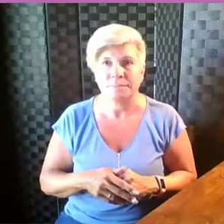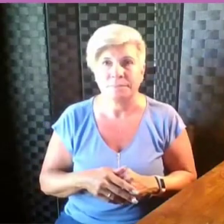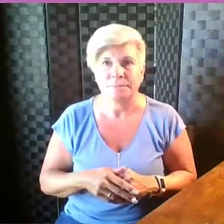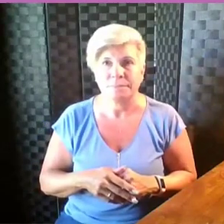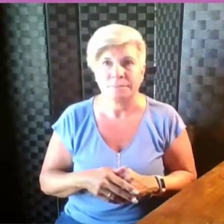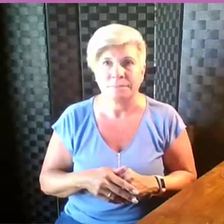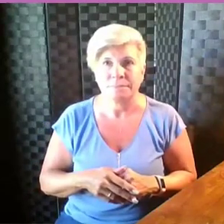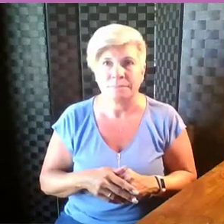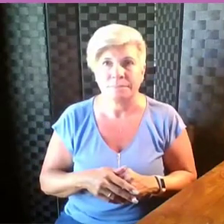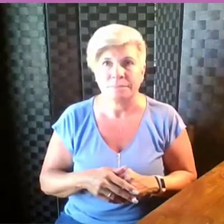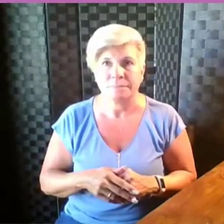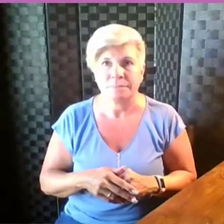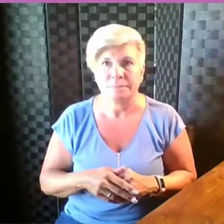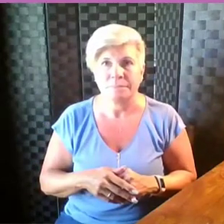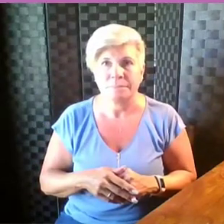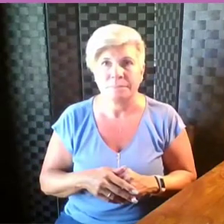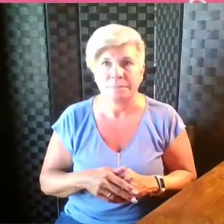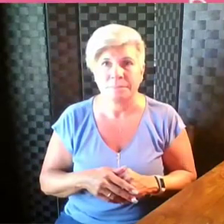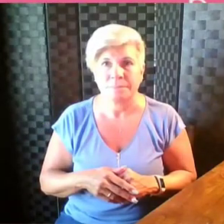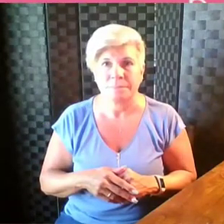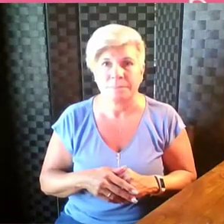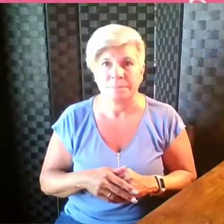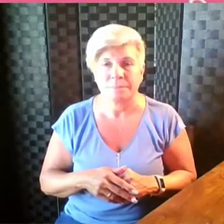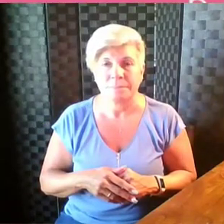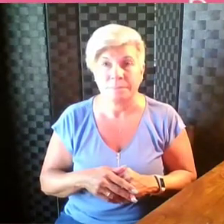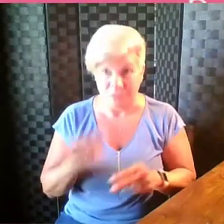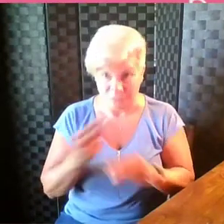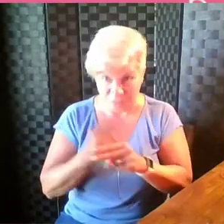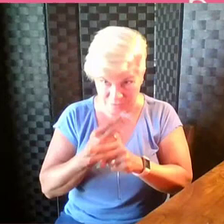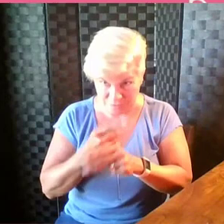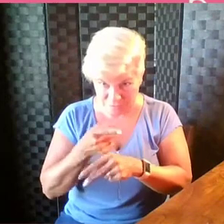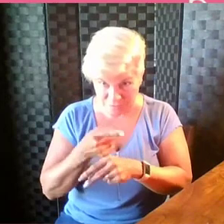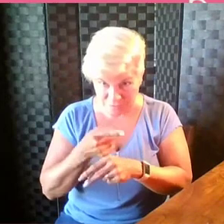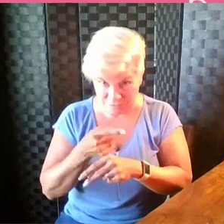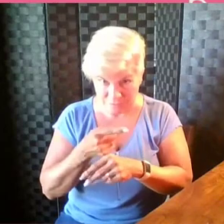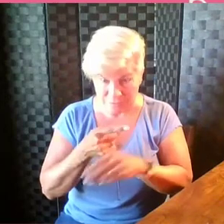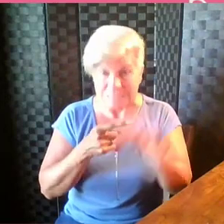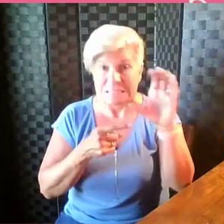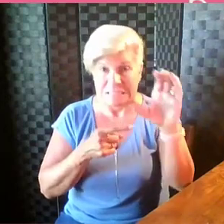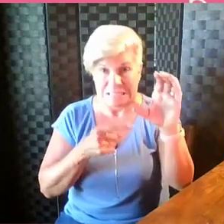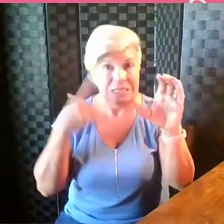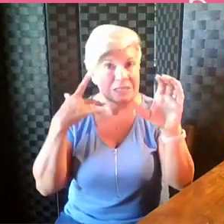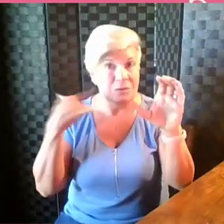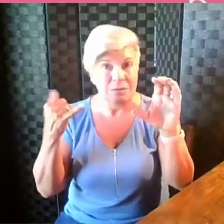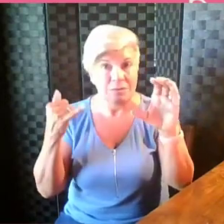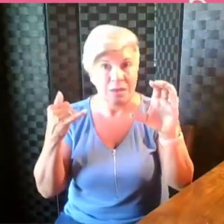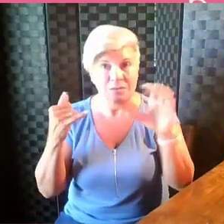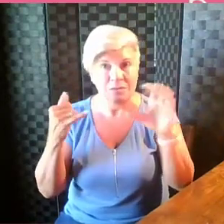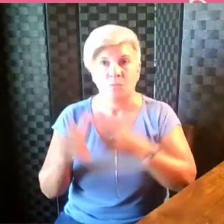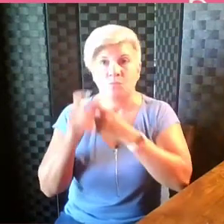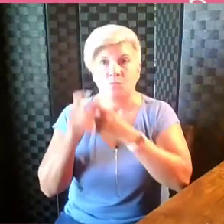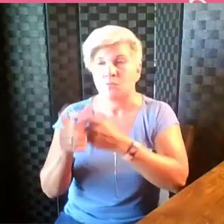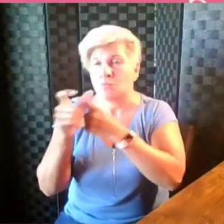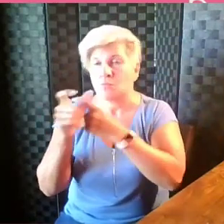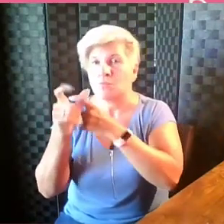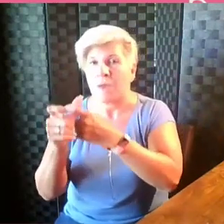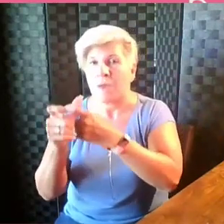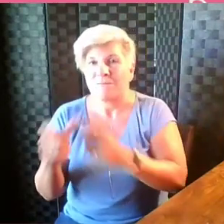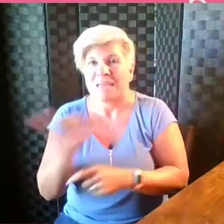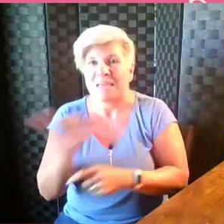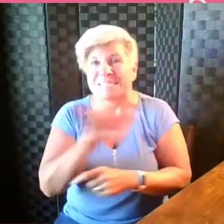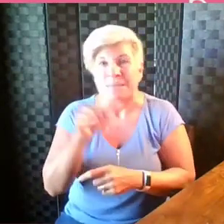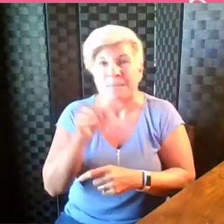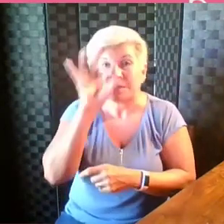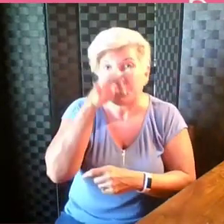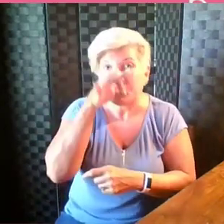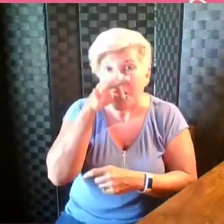Did you figure it out? If you said C, you are correct. Goldilocks ran as fast as